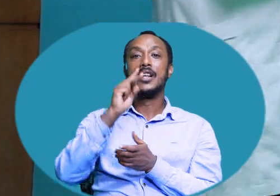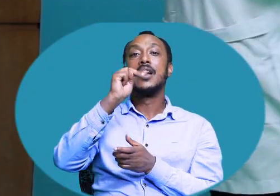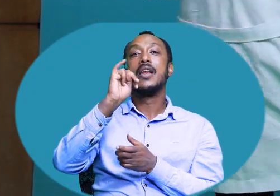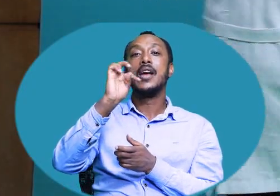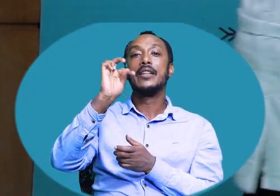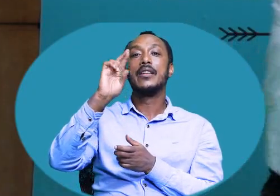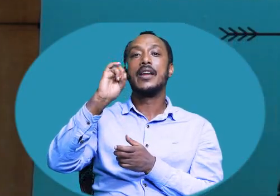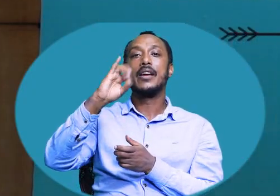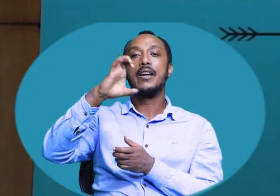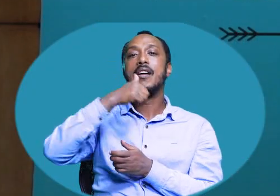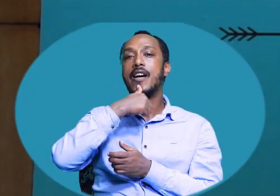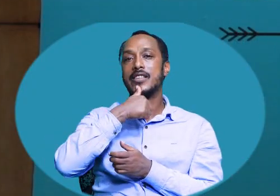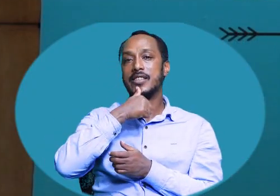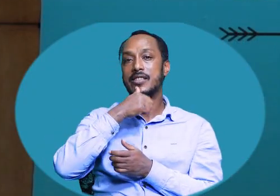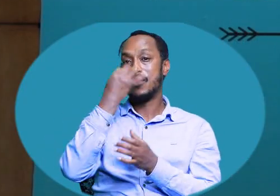is